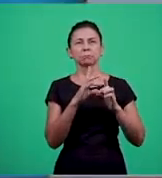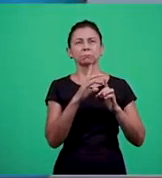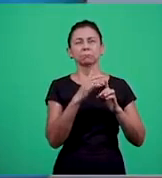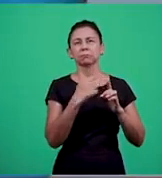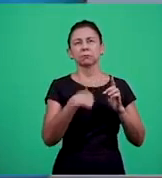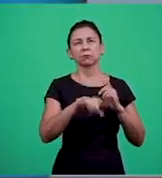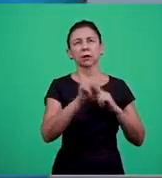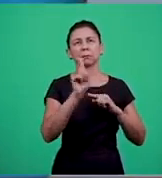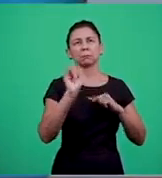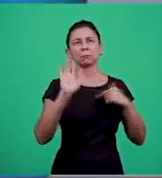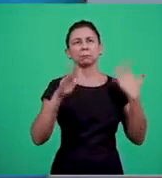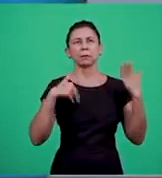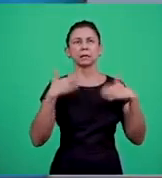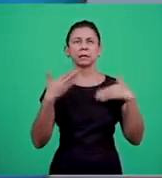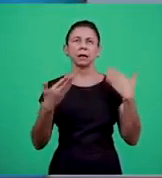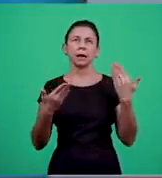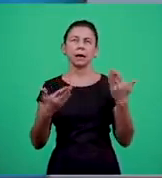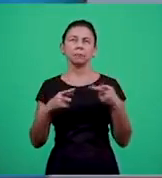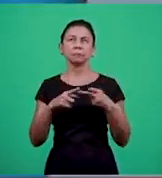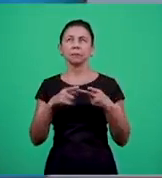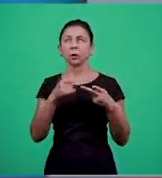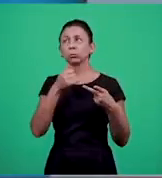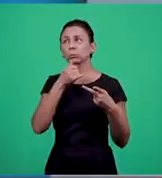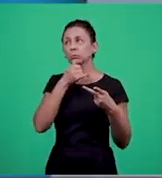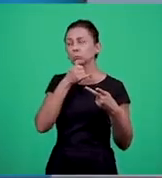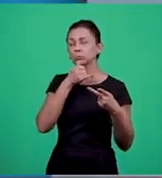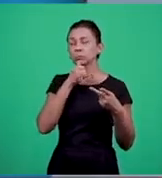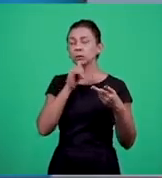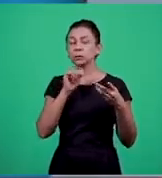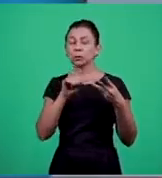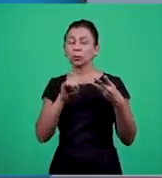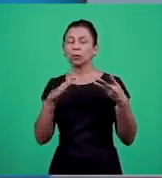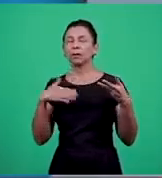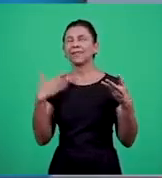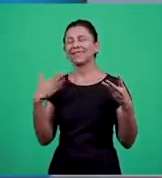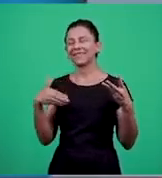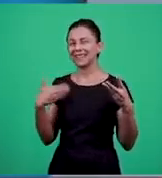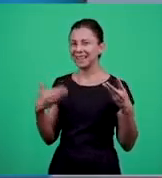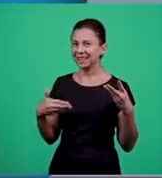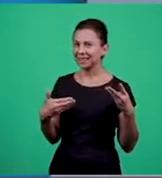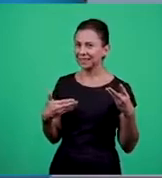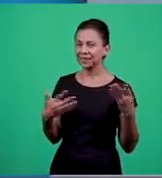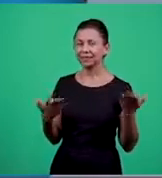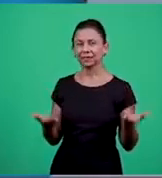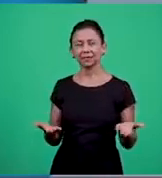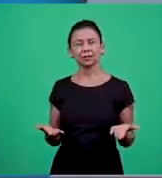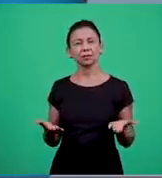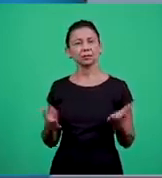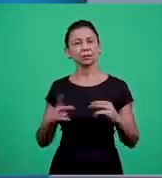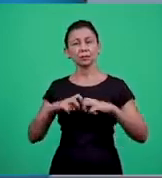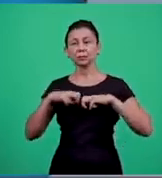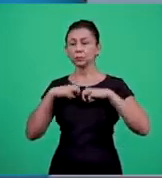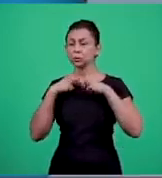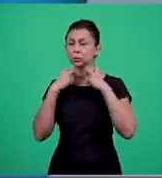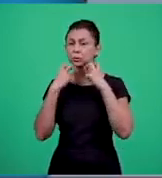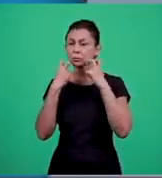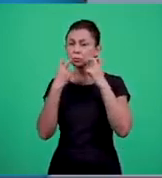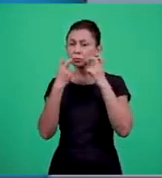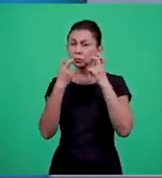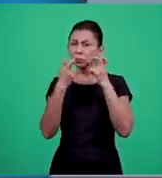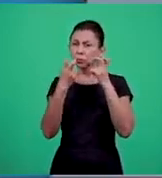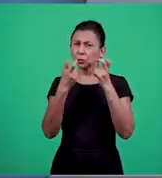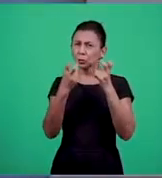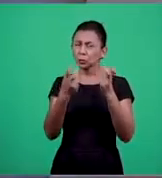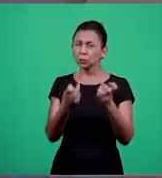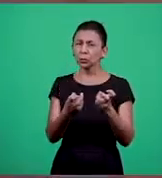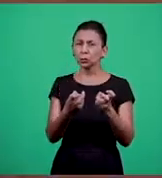family. But you can ask me, but when should we pray? Well, the